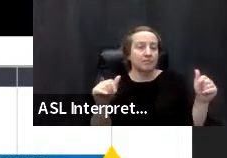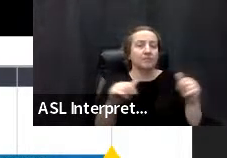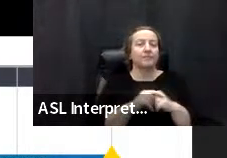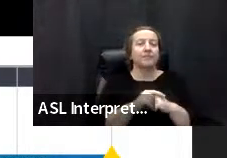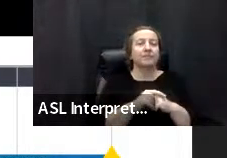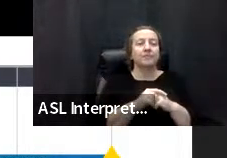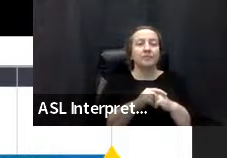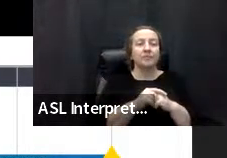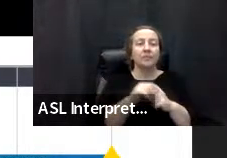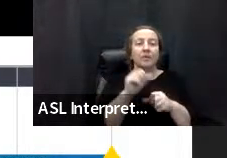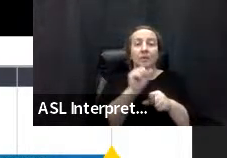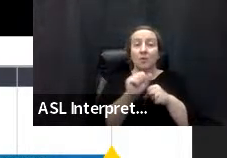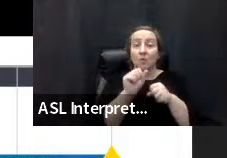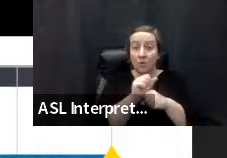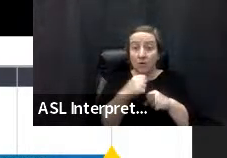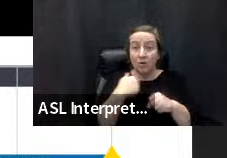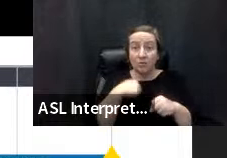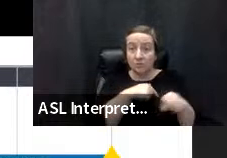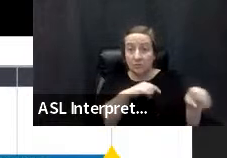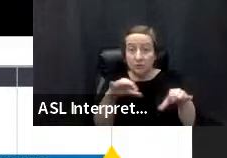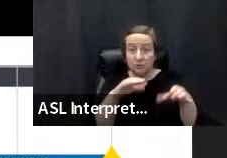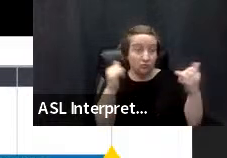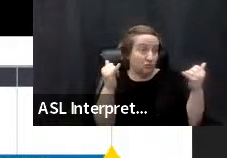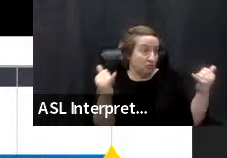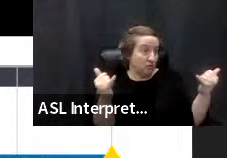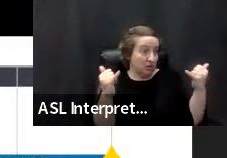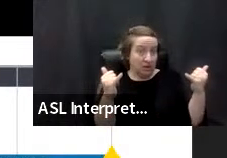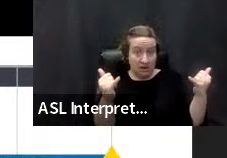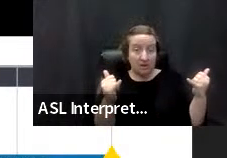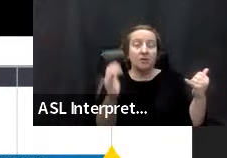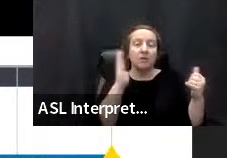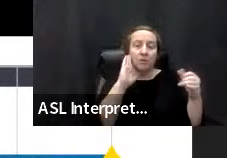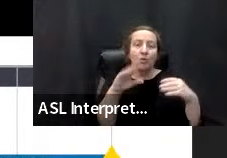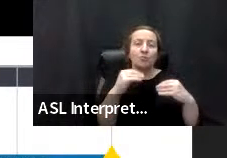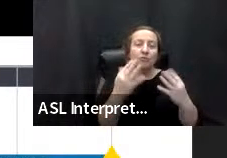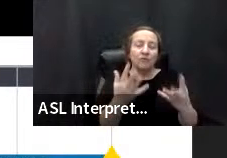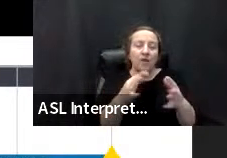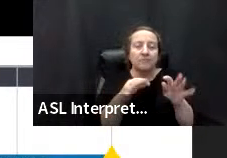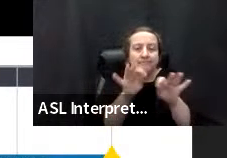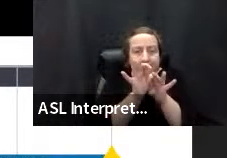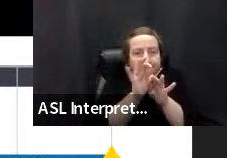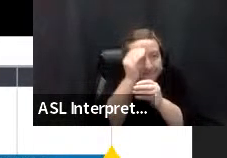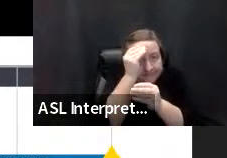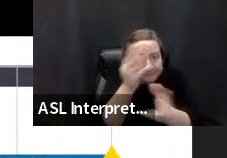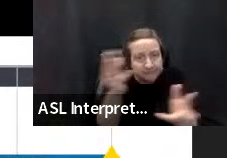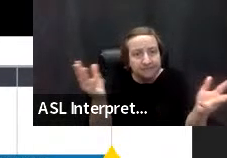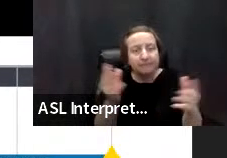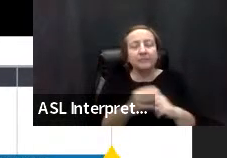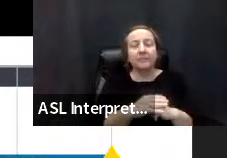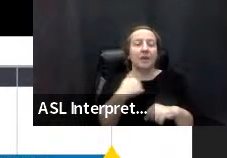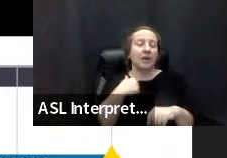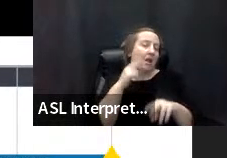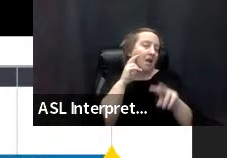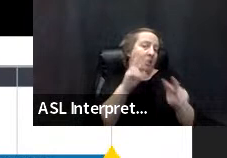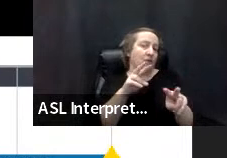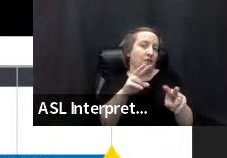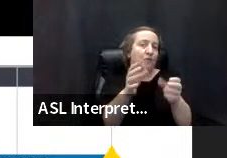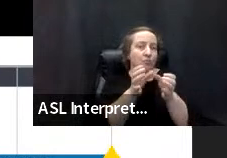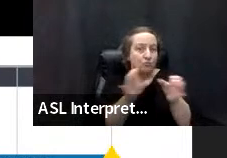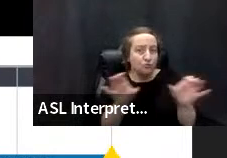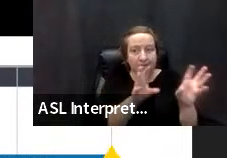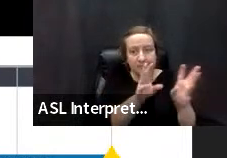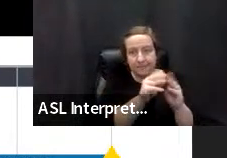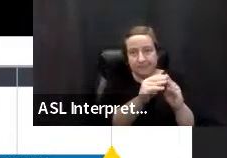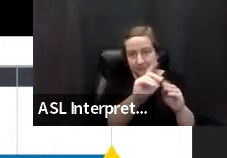work that we're doing actually right now today is going to provide valuable input. I'm looking forward to the breakouts later